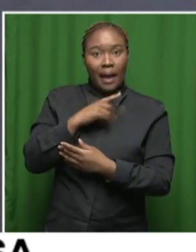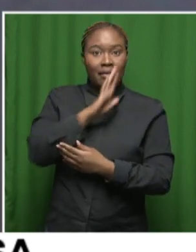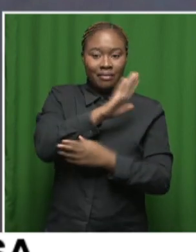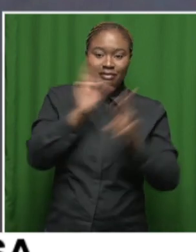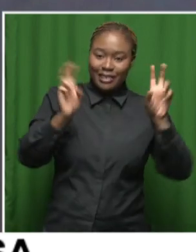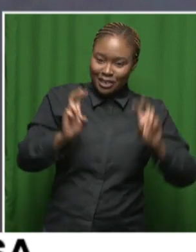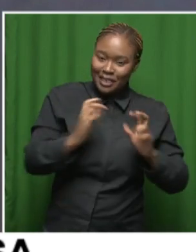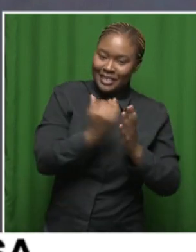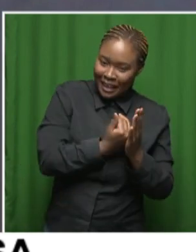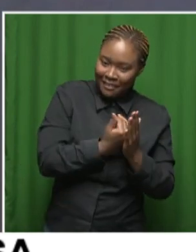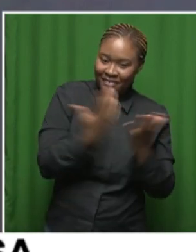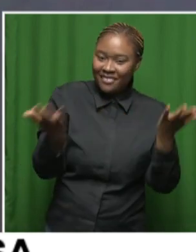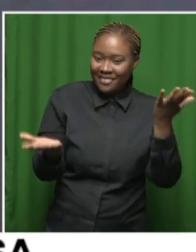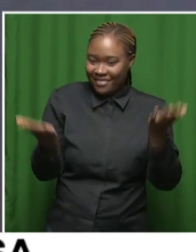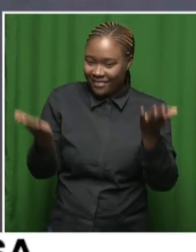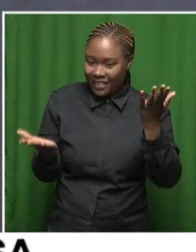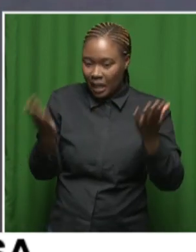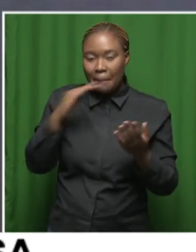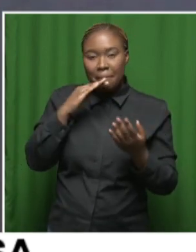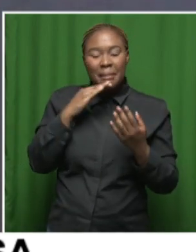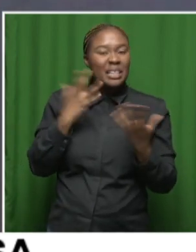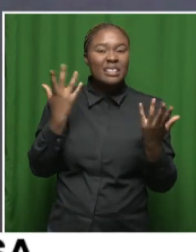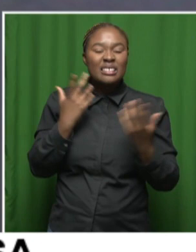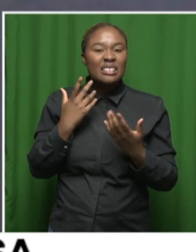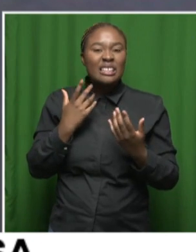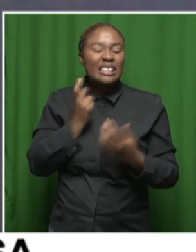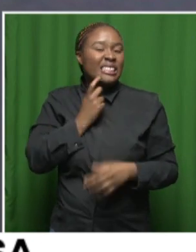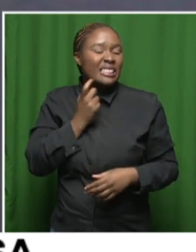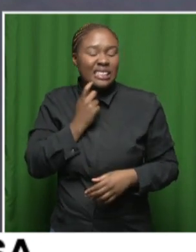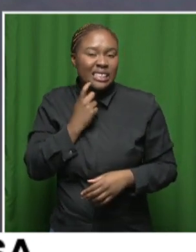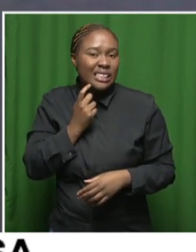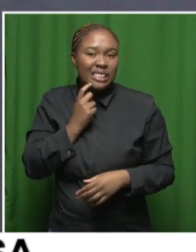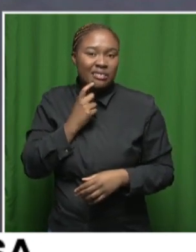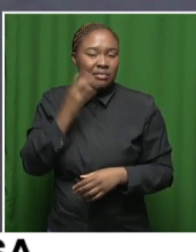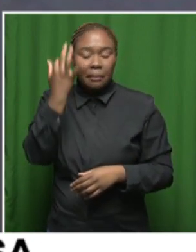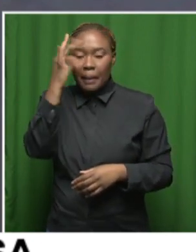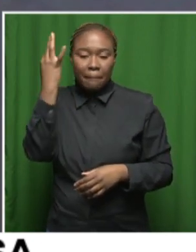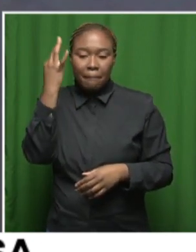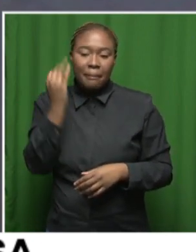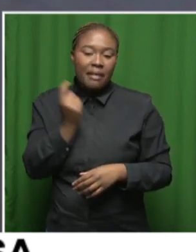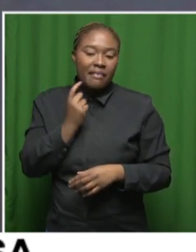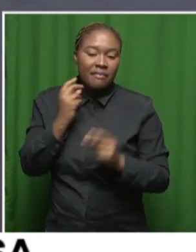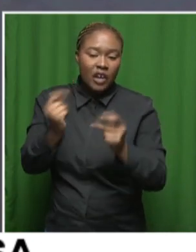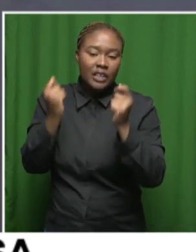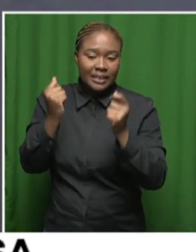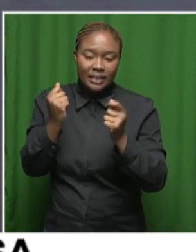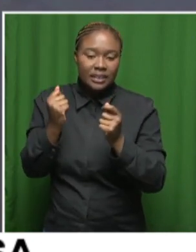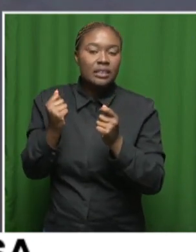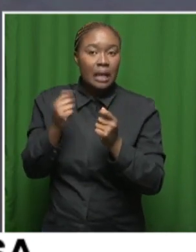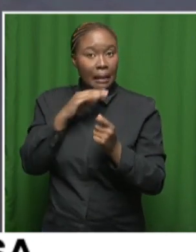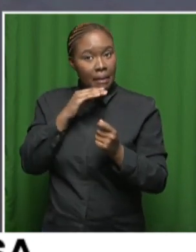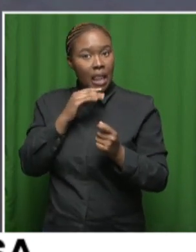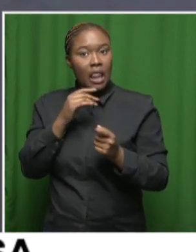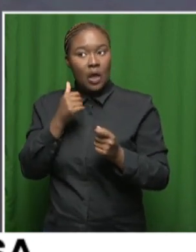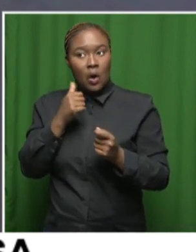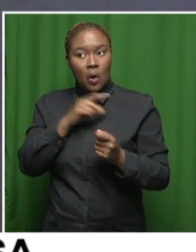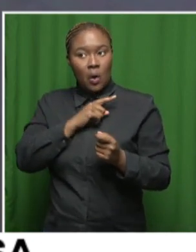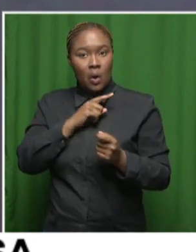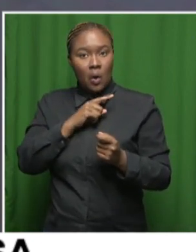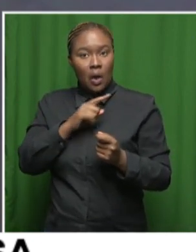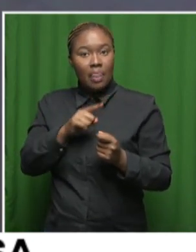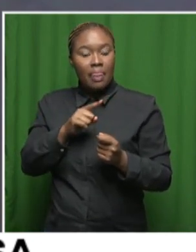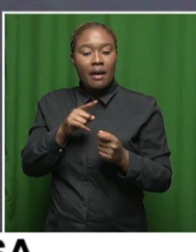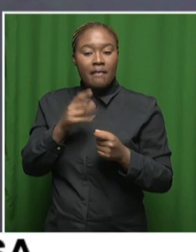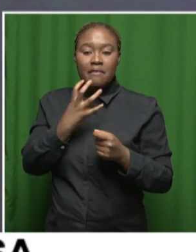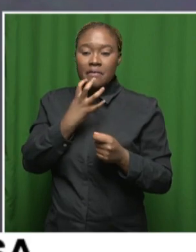So it's that convenience, and also, of course, because it cooks quickly, it does lock in that moisture and